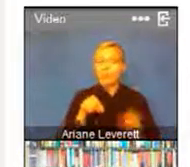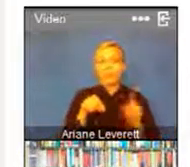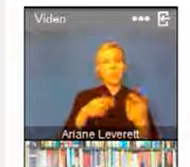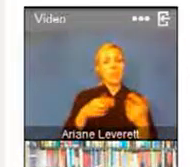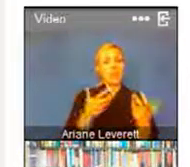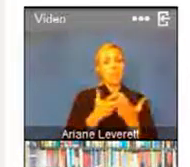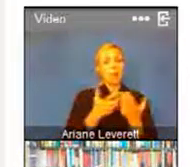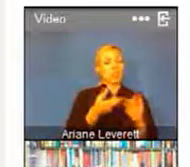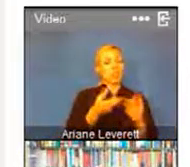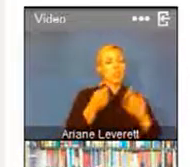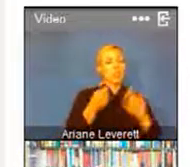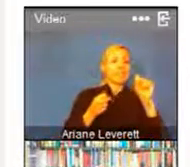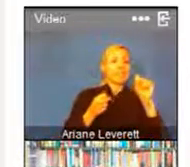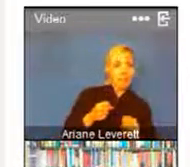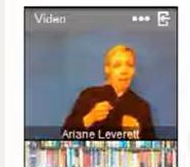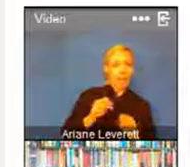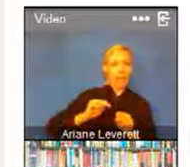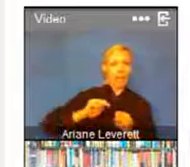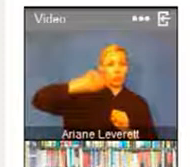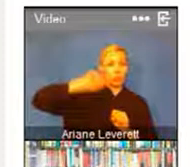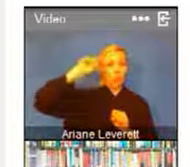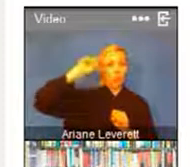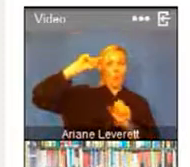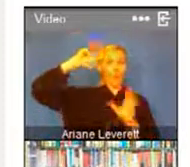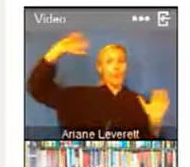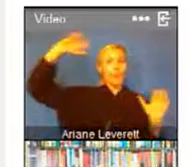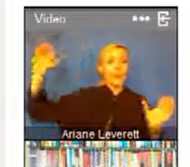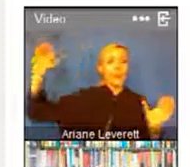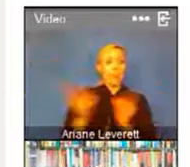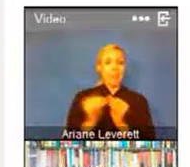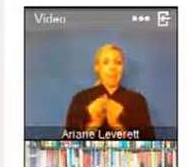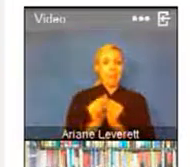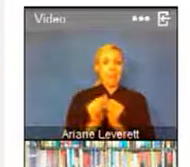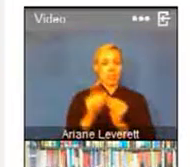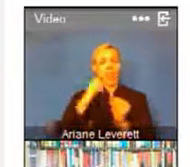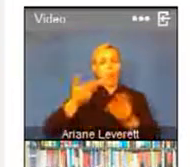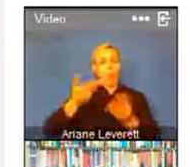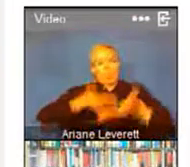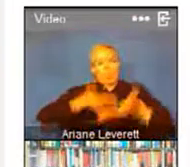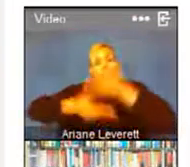topic. There's also the Global Child Development Group, which focuses on